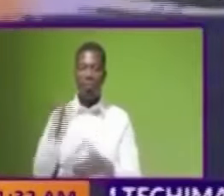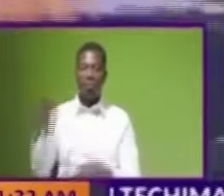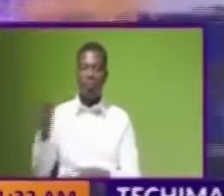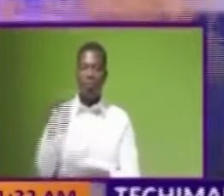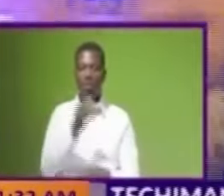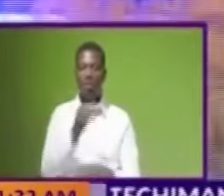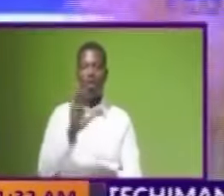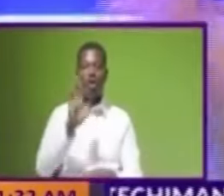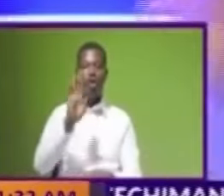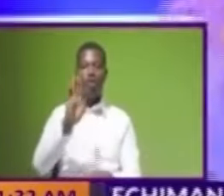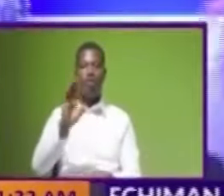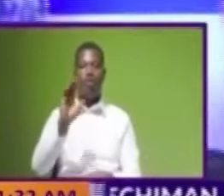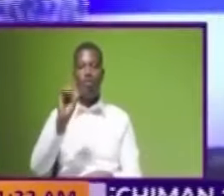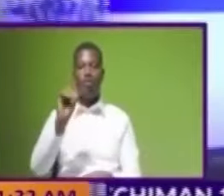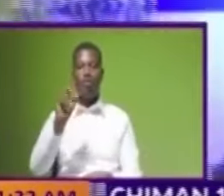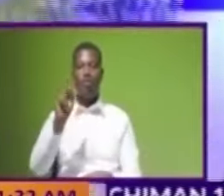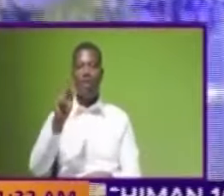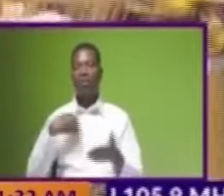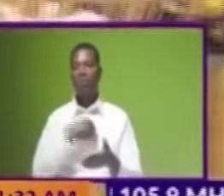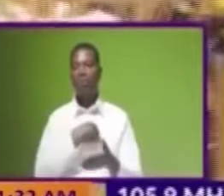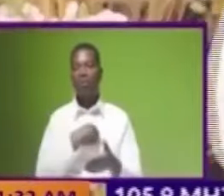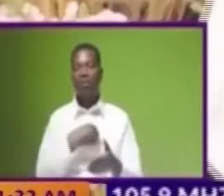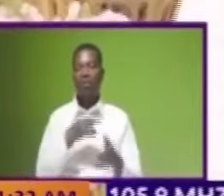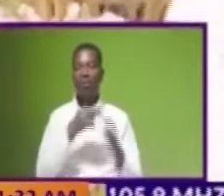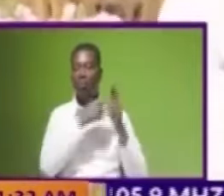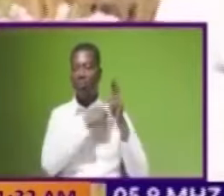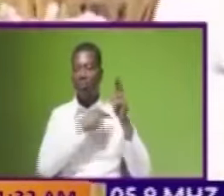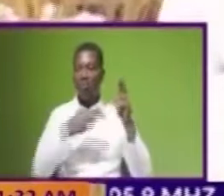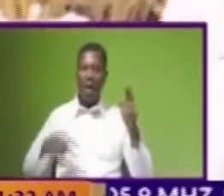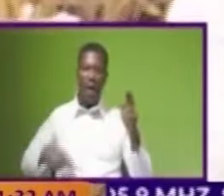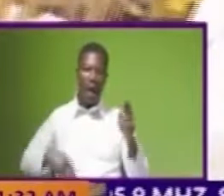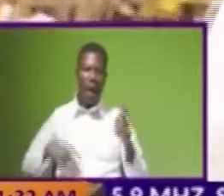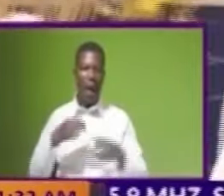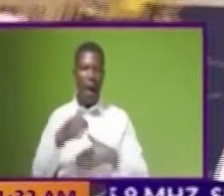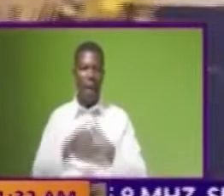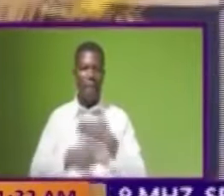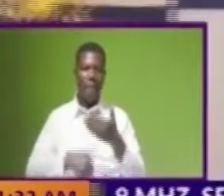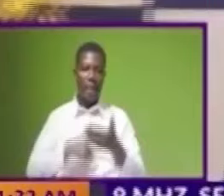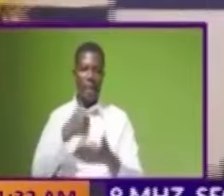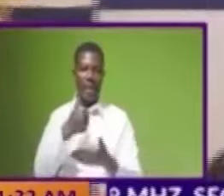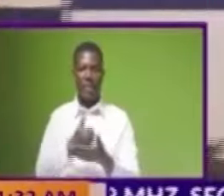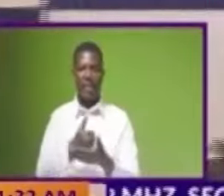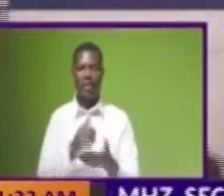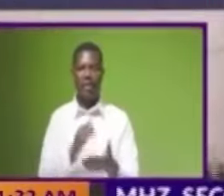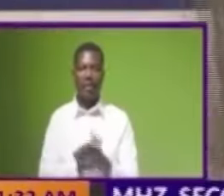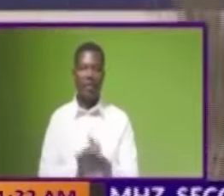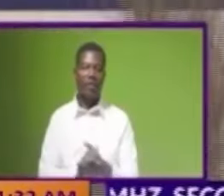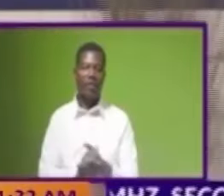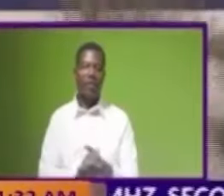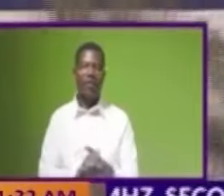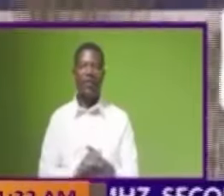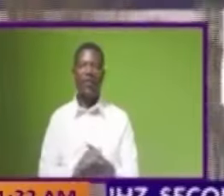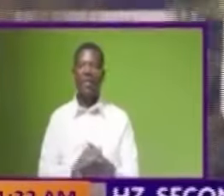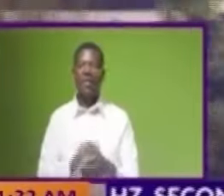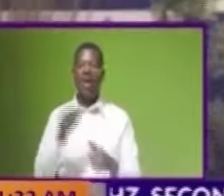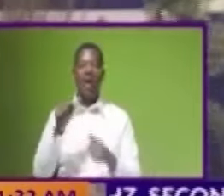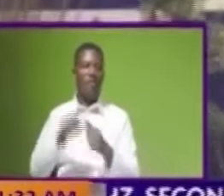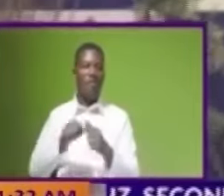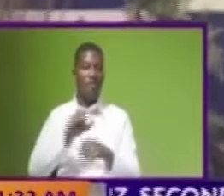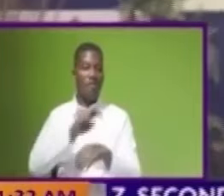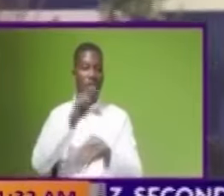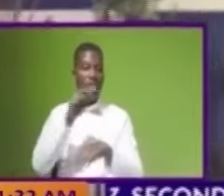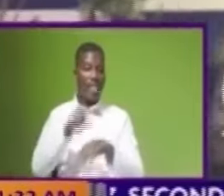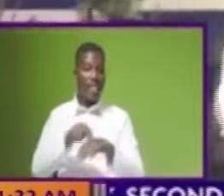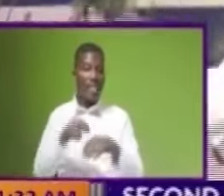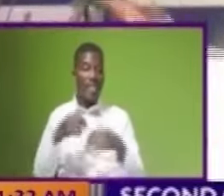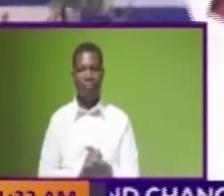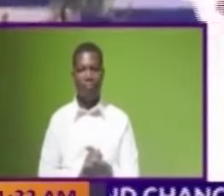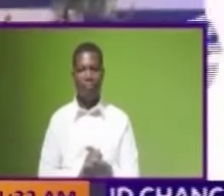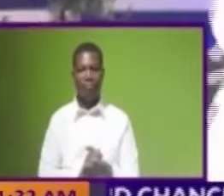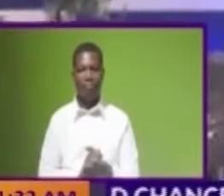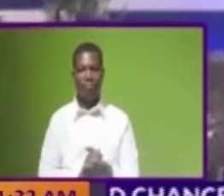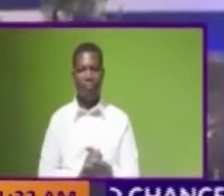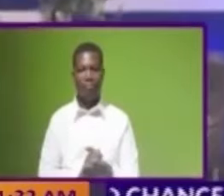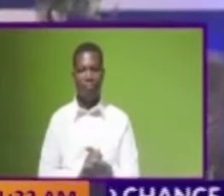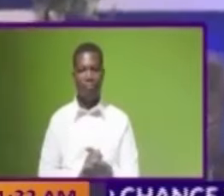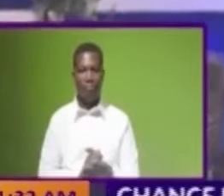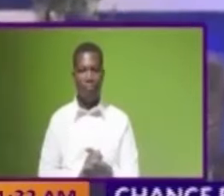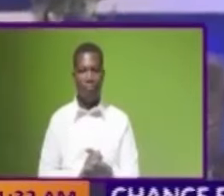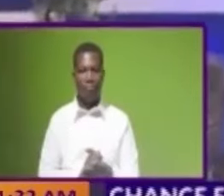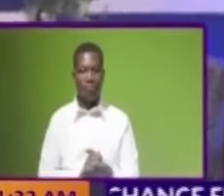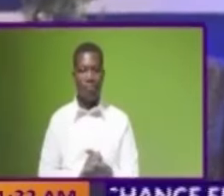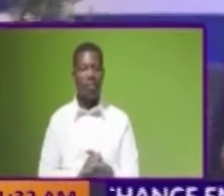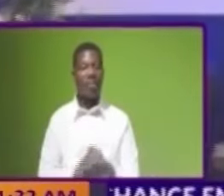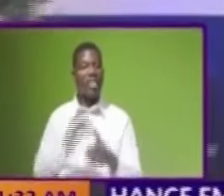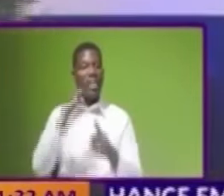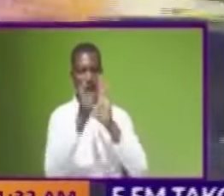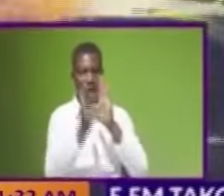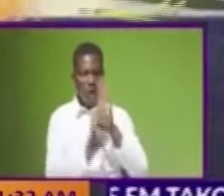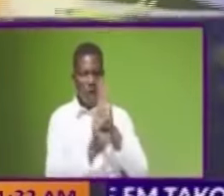ne beye Philadelphia for. Amen. Amen. Amen. O mai biara e wa mra o mai biara